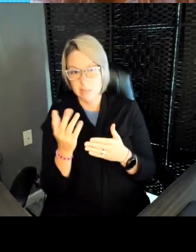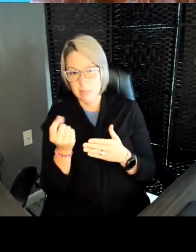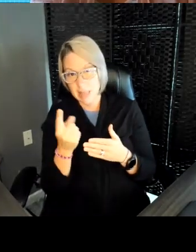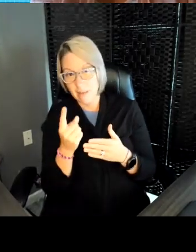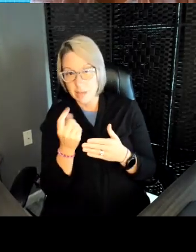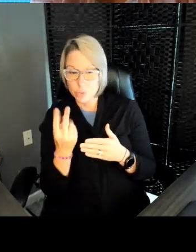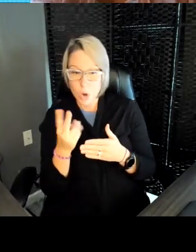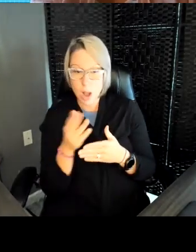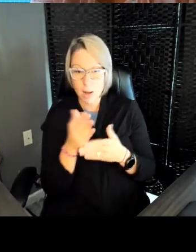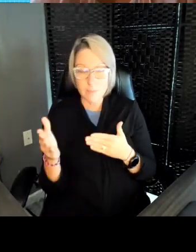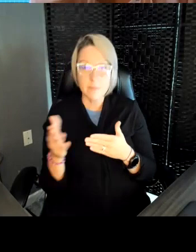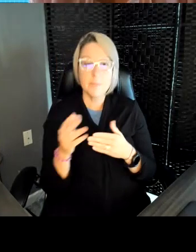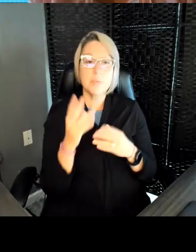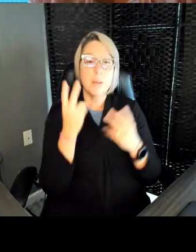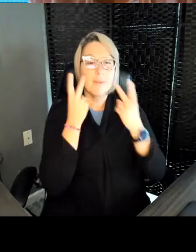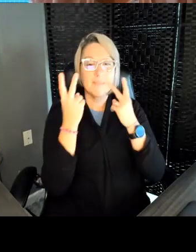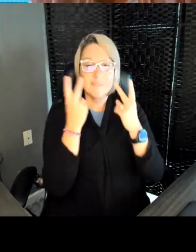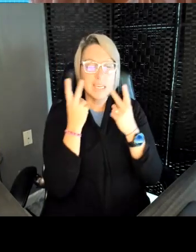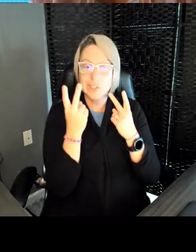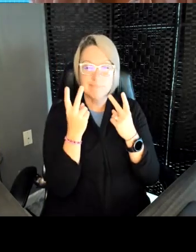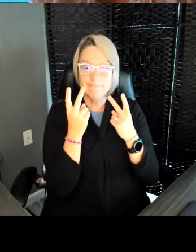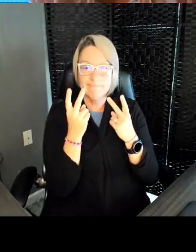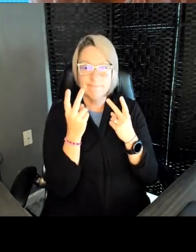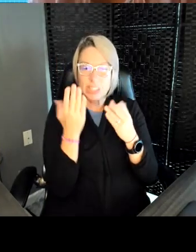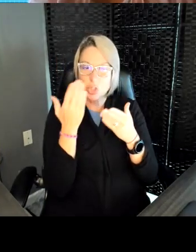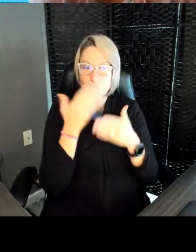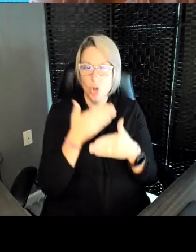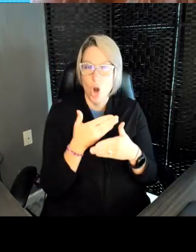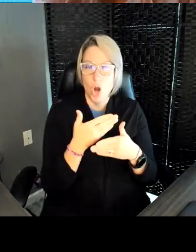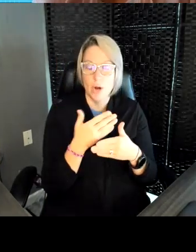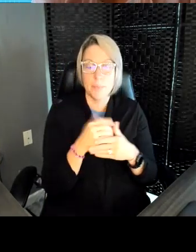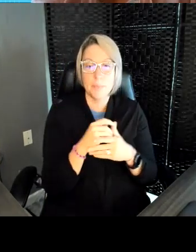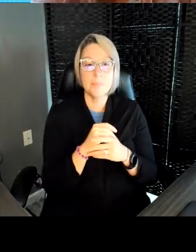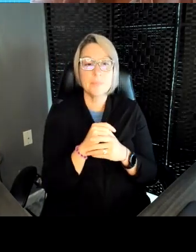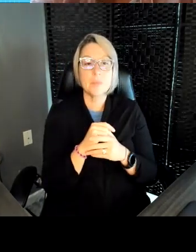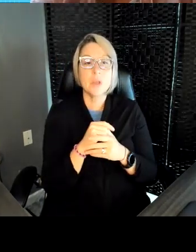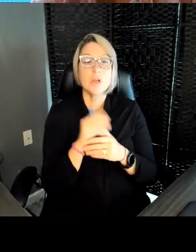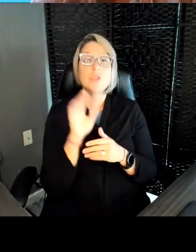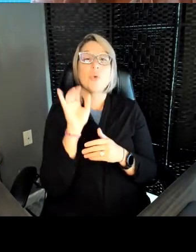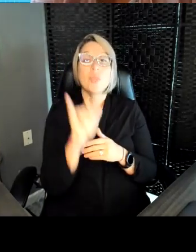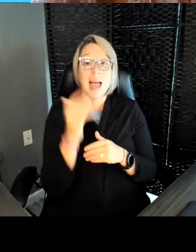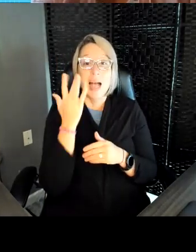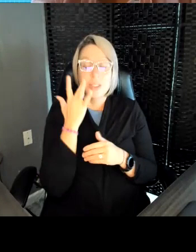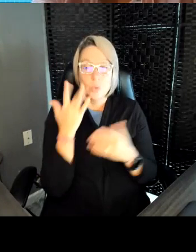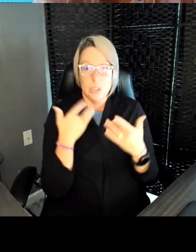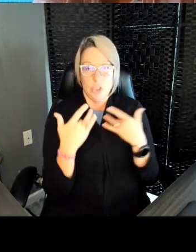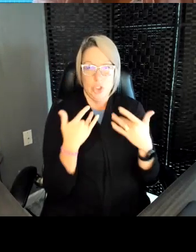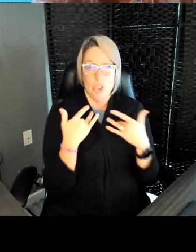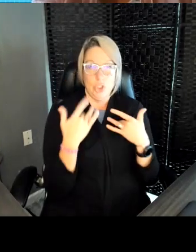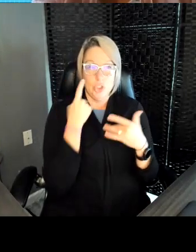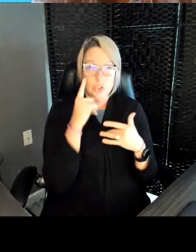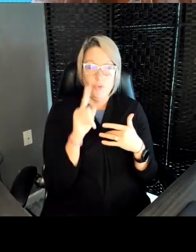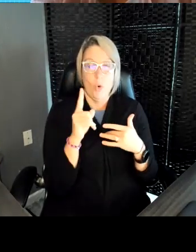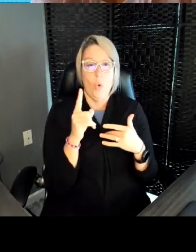light, and it's a pretty dark environment. But bottom line is, this is why we worry about prenatal infections. This is why we